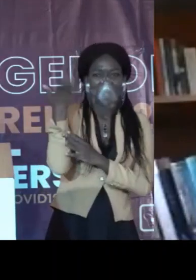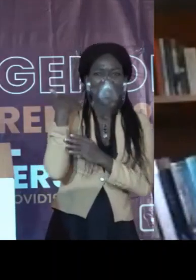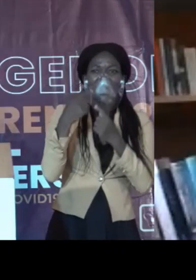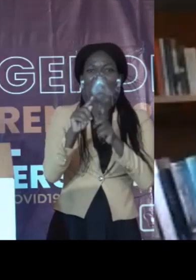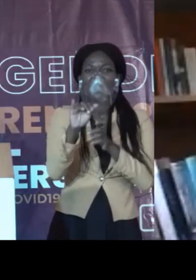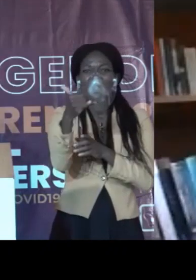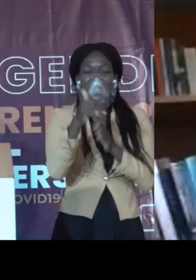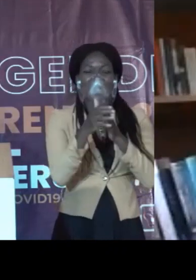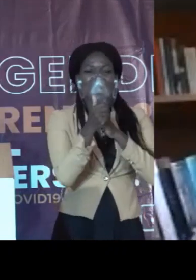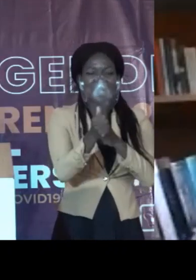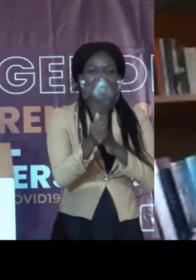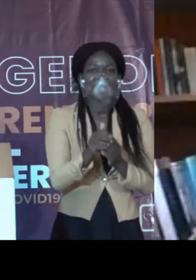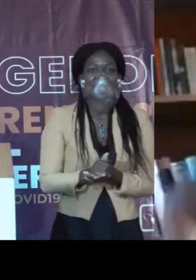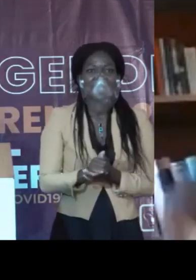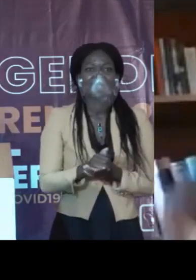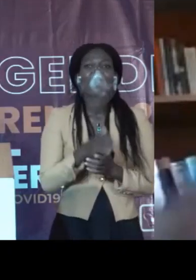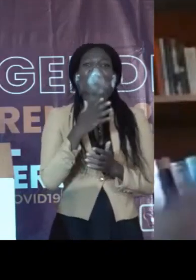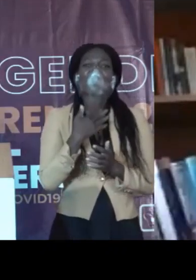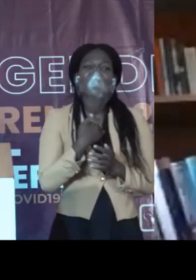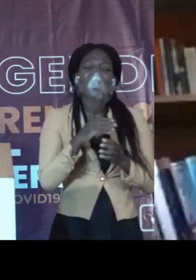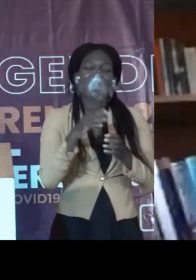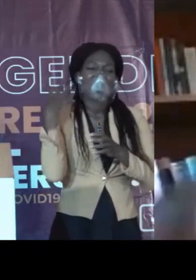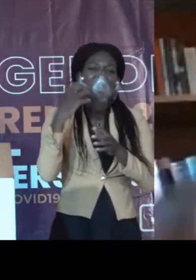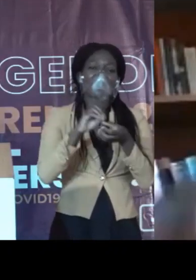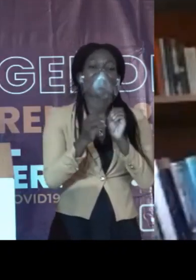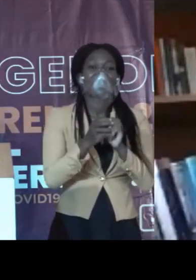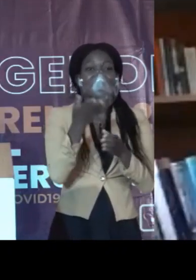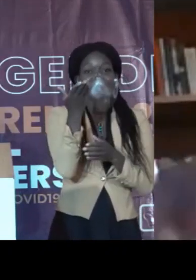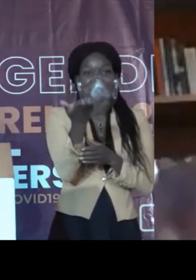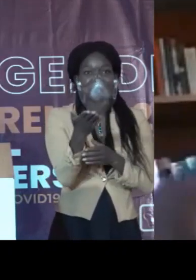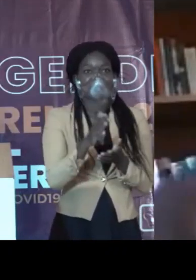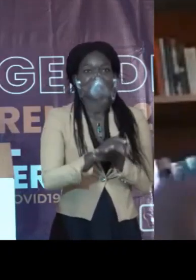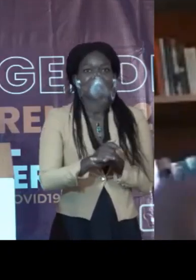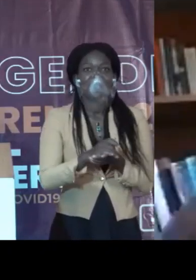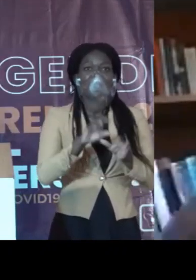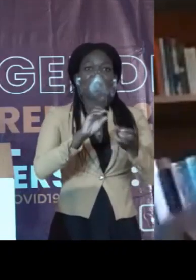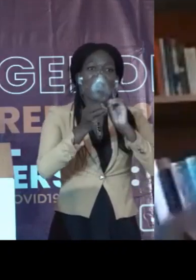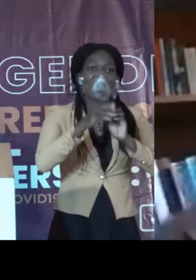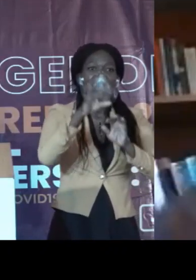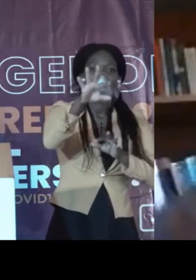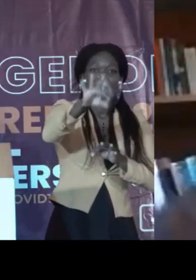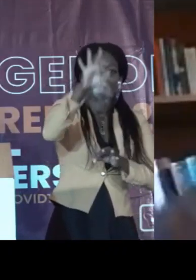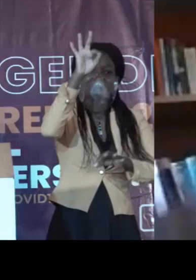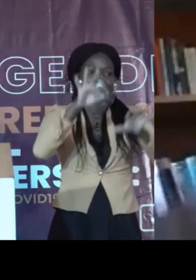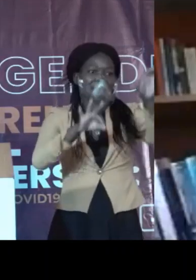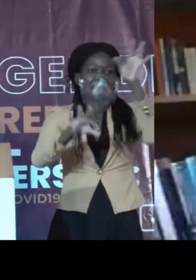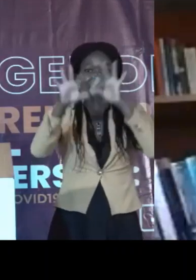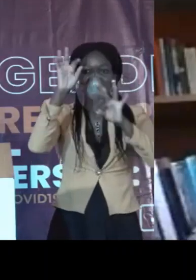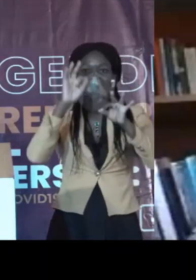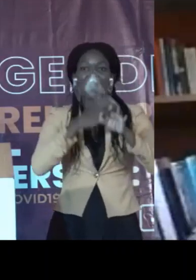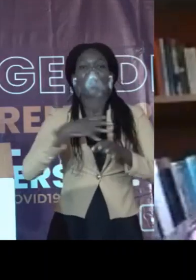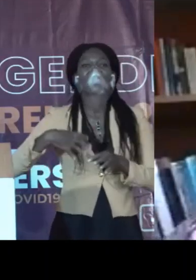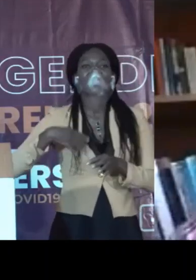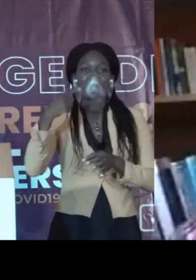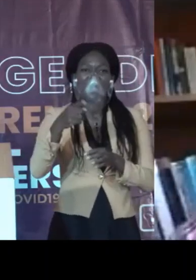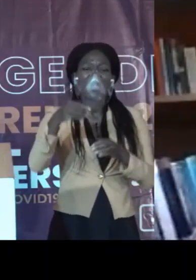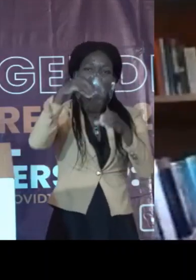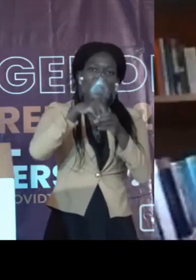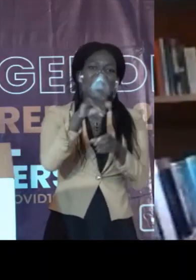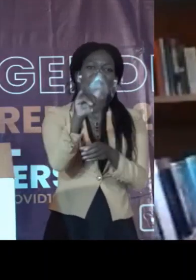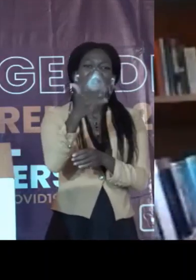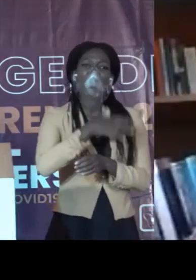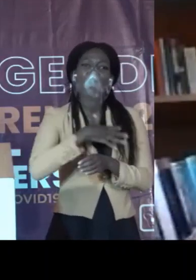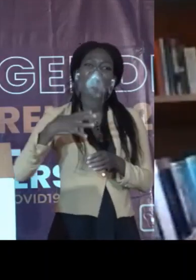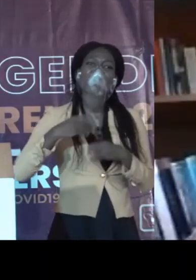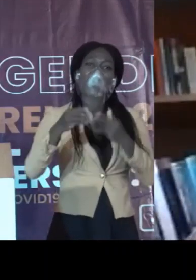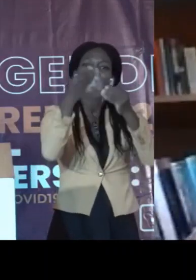the governments should do. To dare to appoint competent women, including young women,